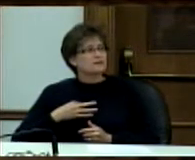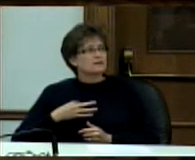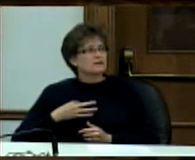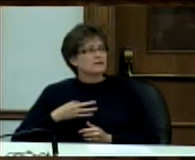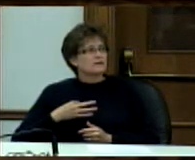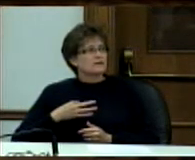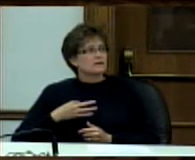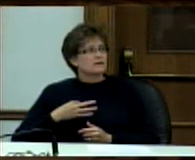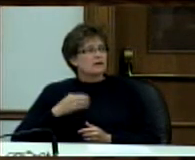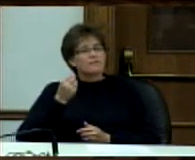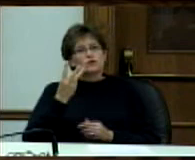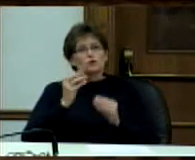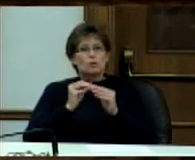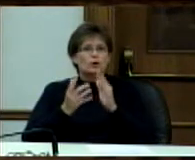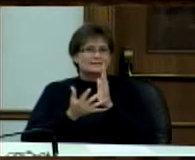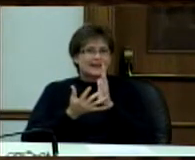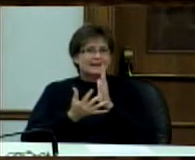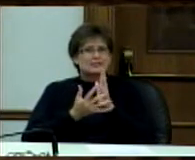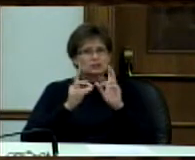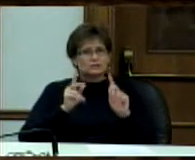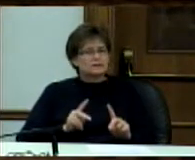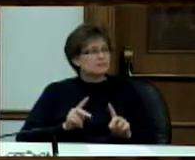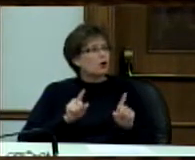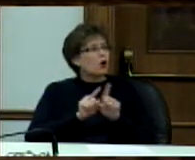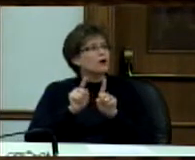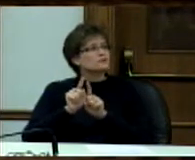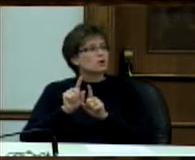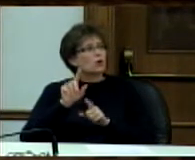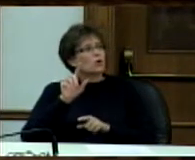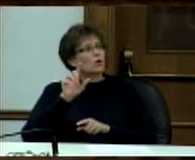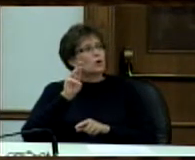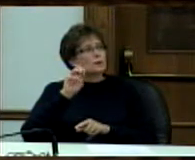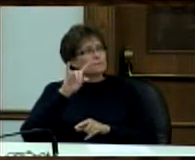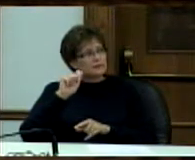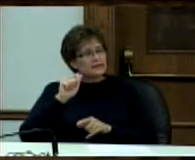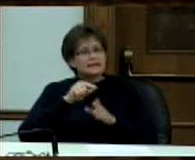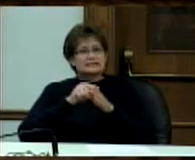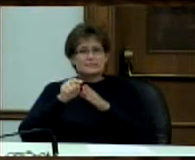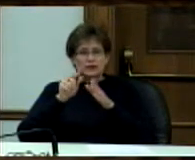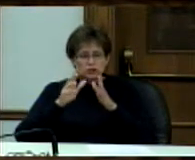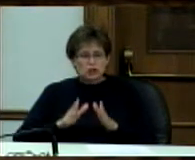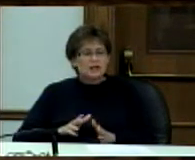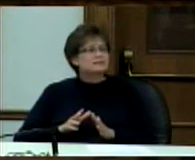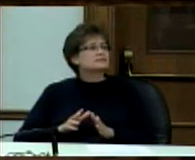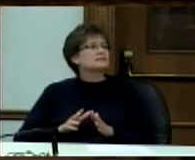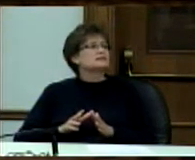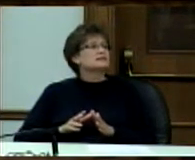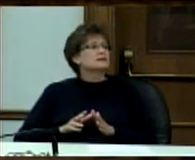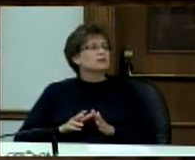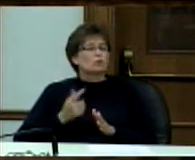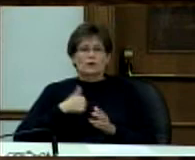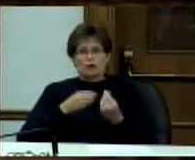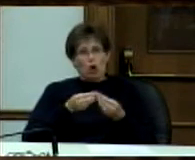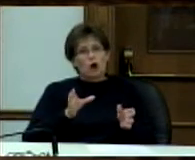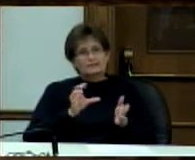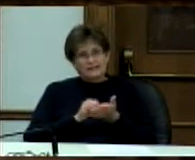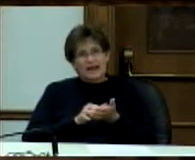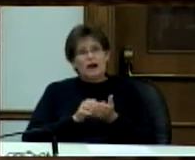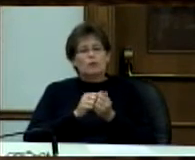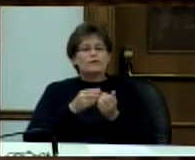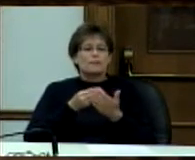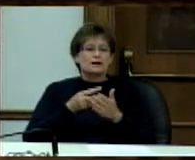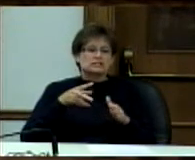a couple more technicians, as well as media specialists. Media specialists were something that this district